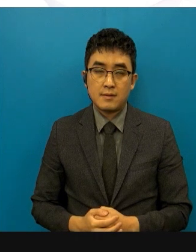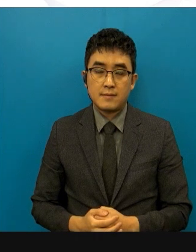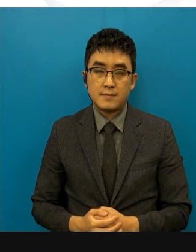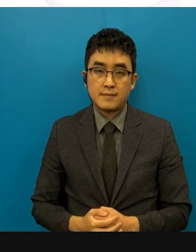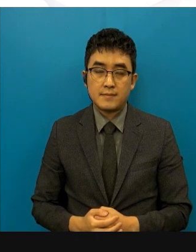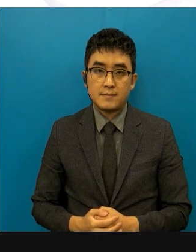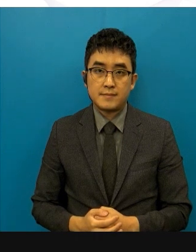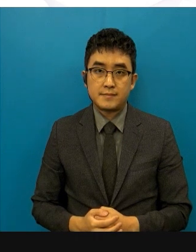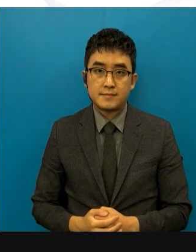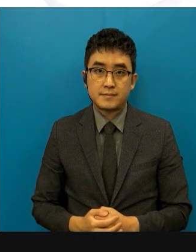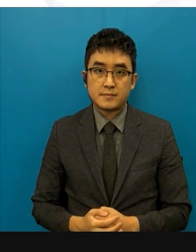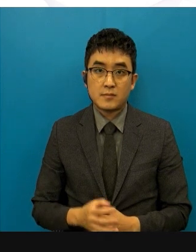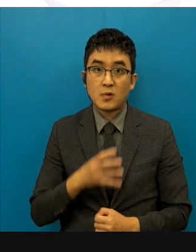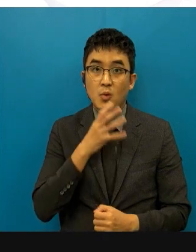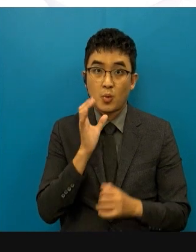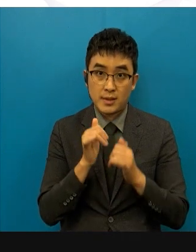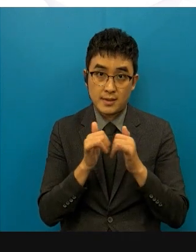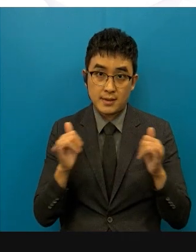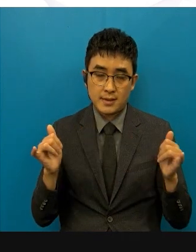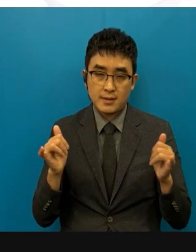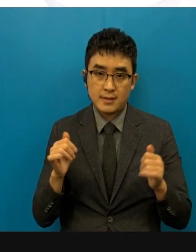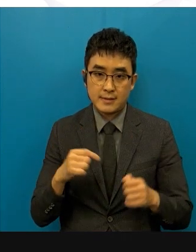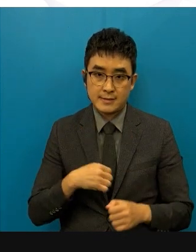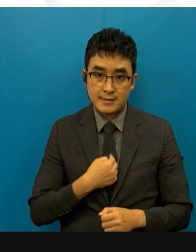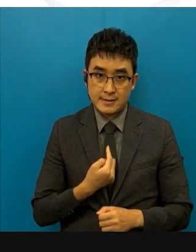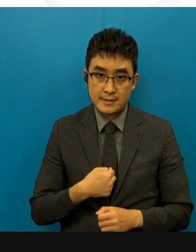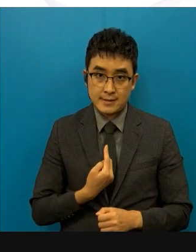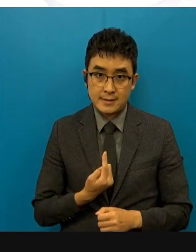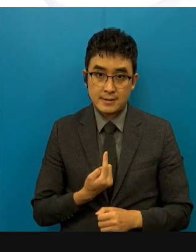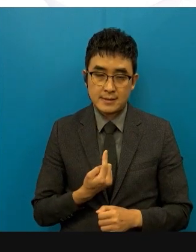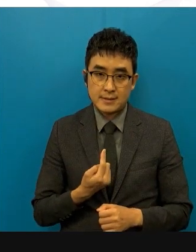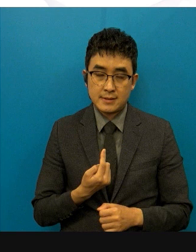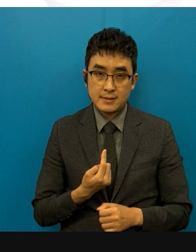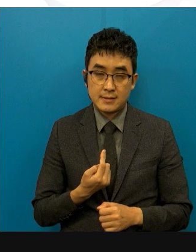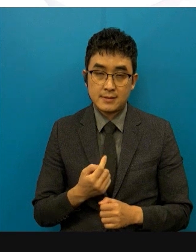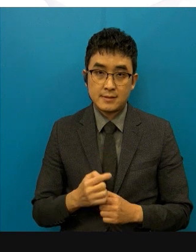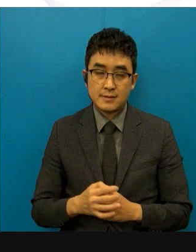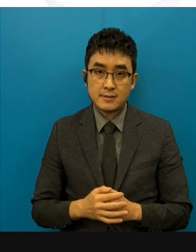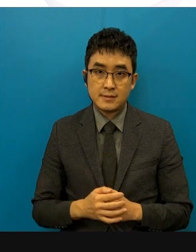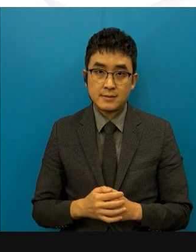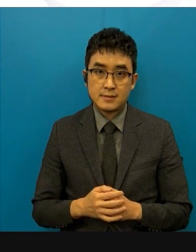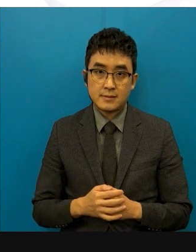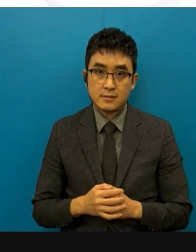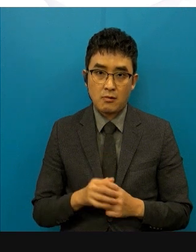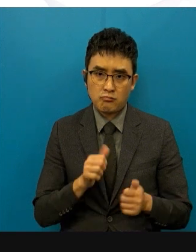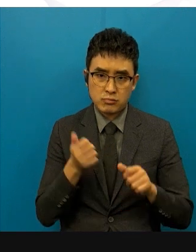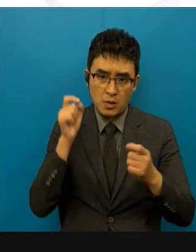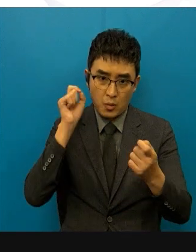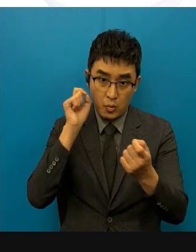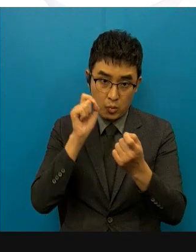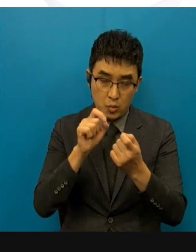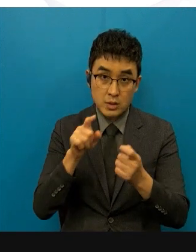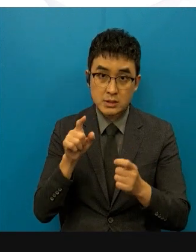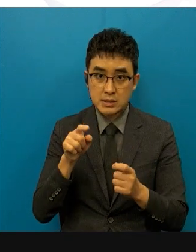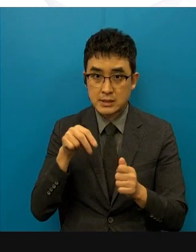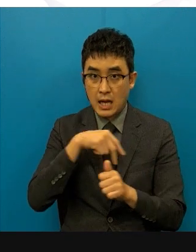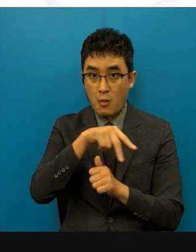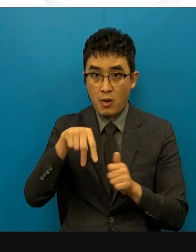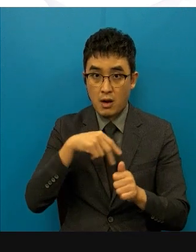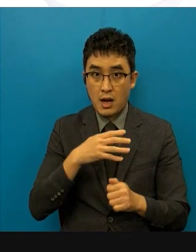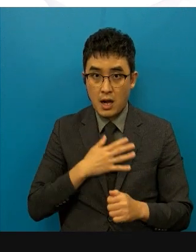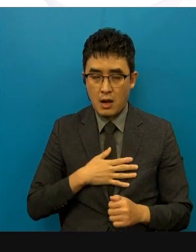own terminal situation. More than 80% of old men